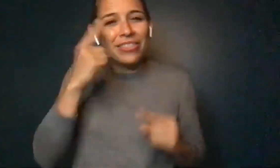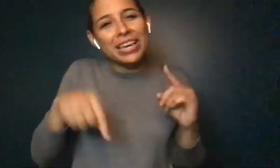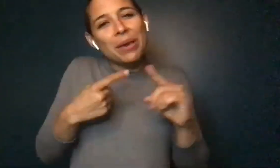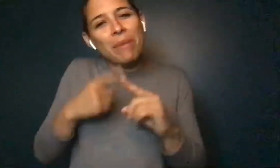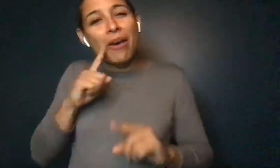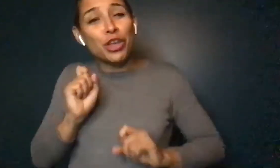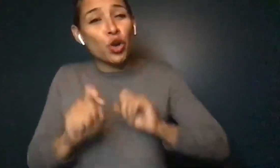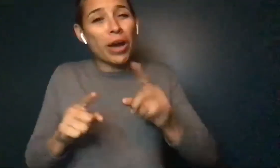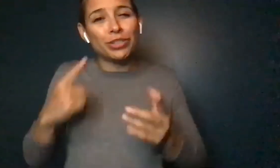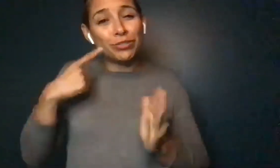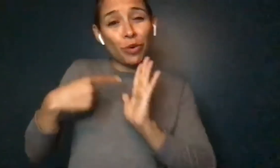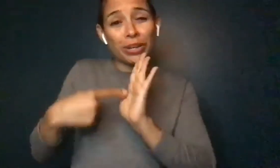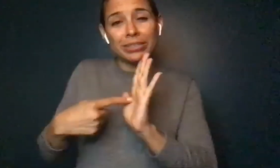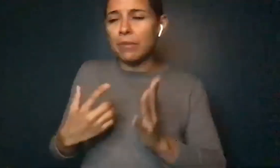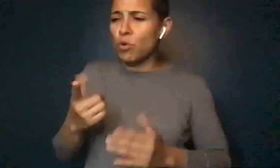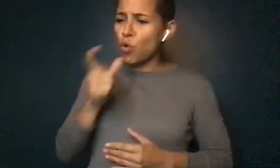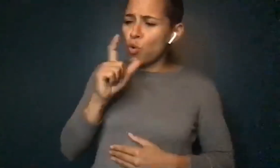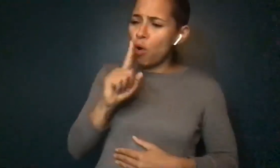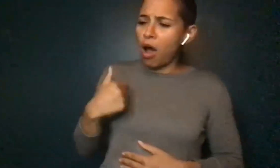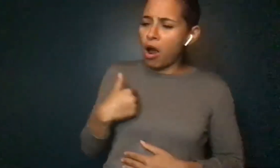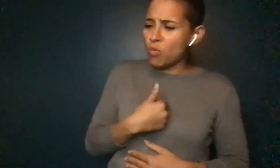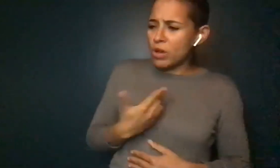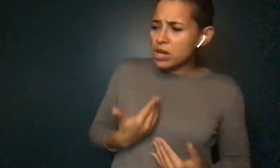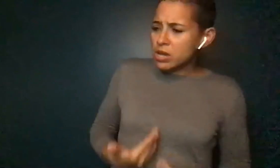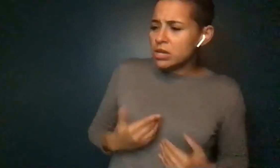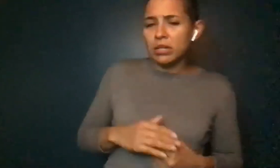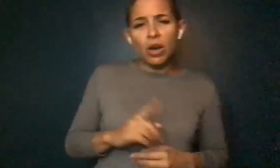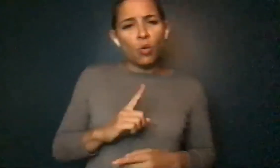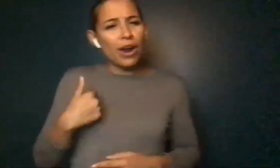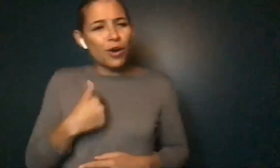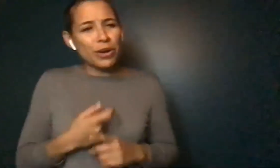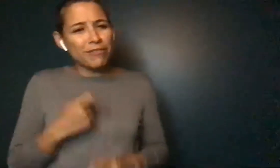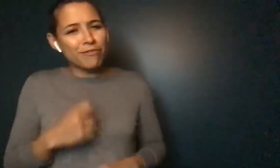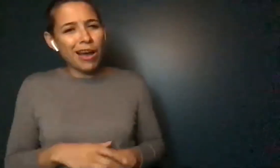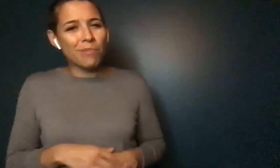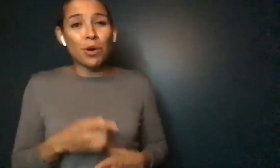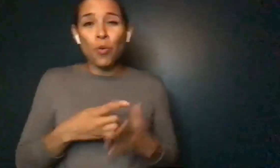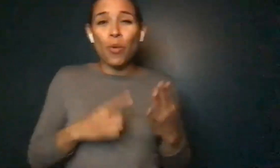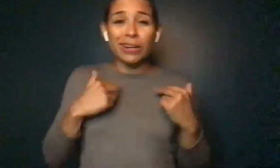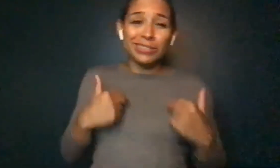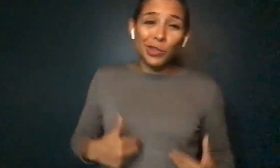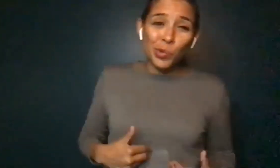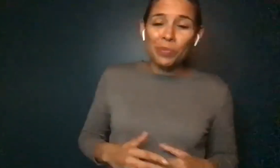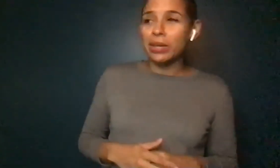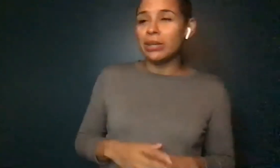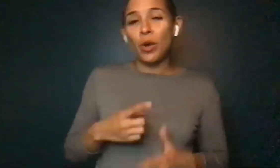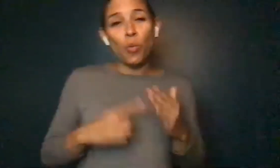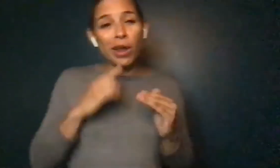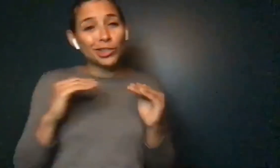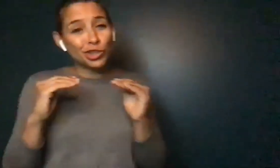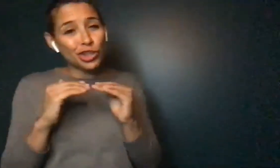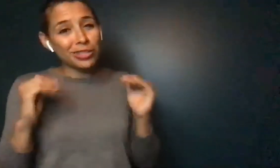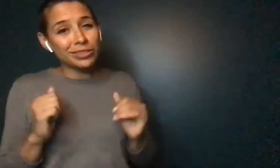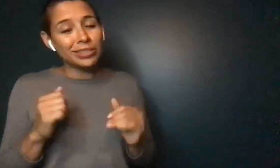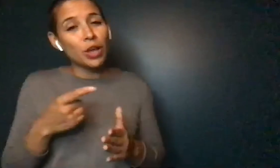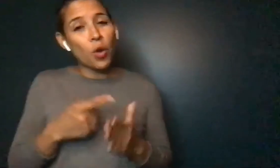are we, where did we come from? What is human? What is justice? What is nature? What is extra